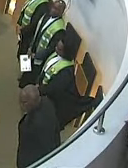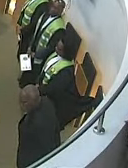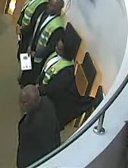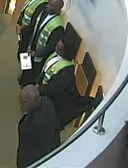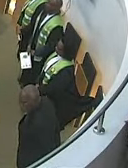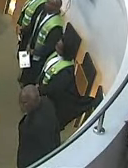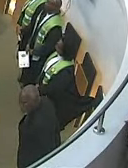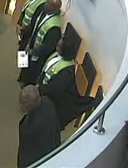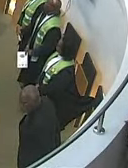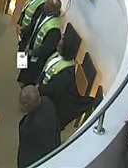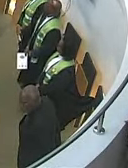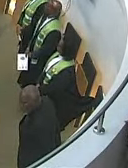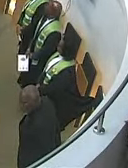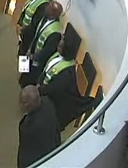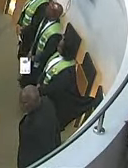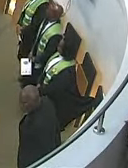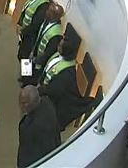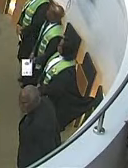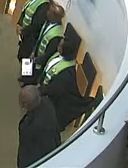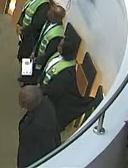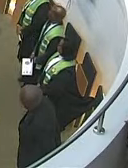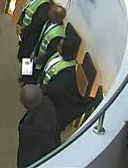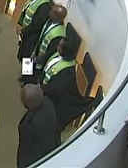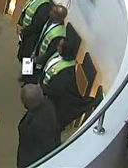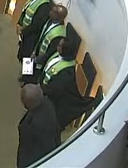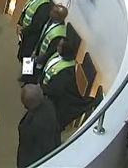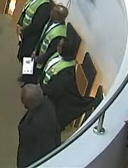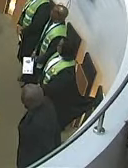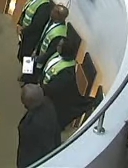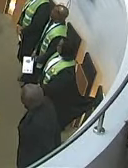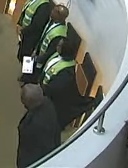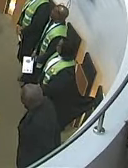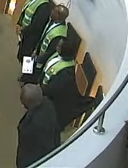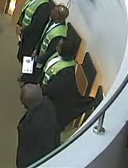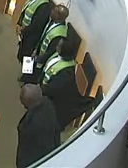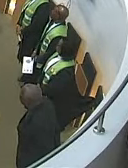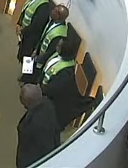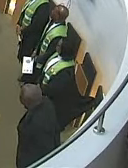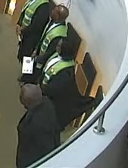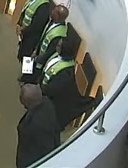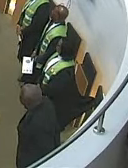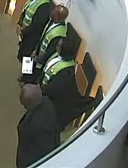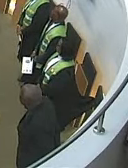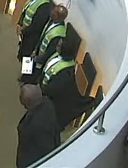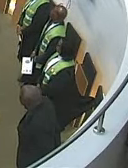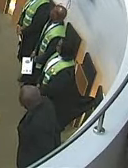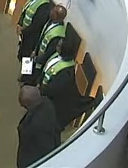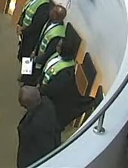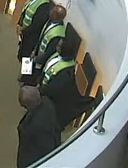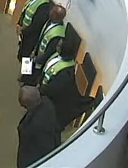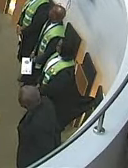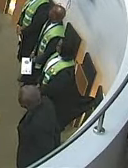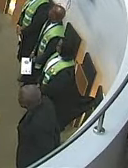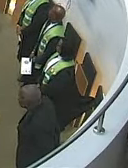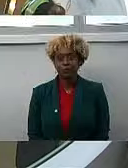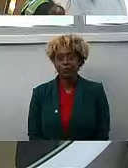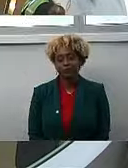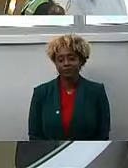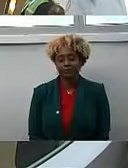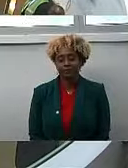Honorable members and visitors, the houses are now back in session. Pray be